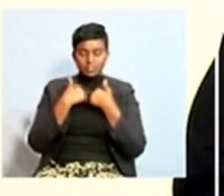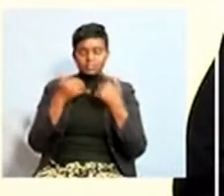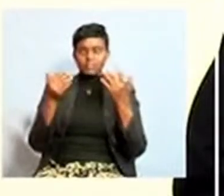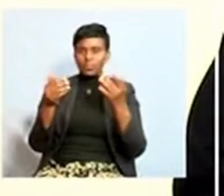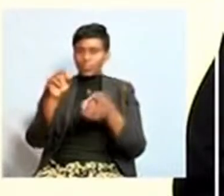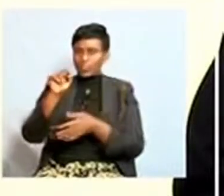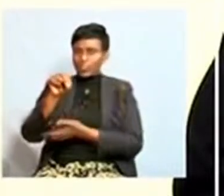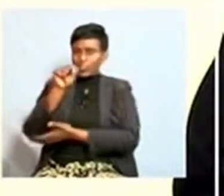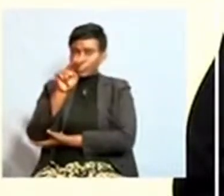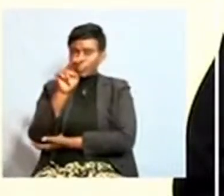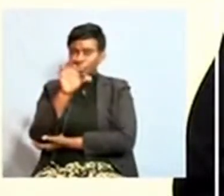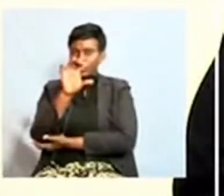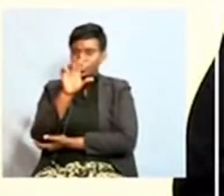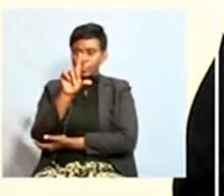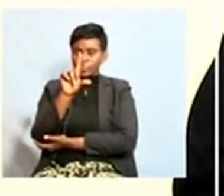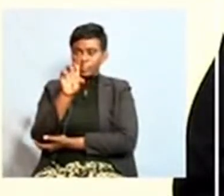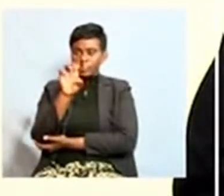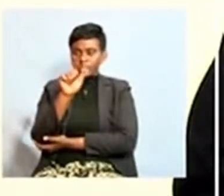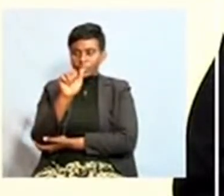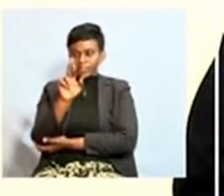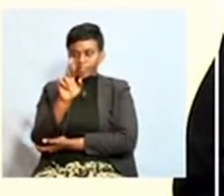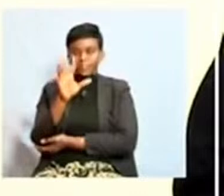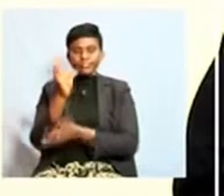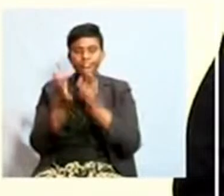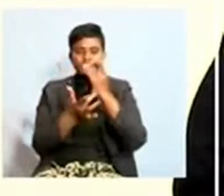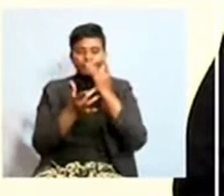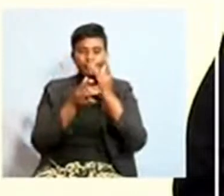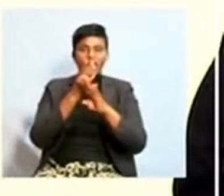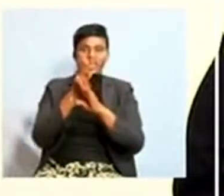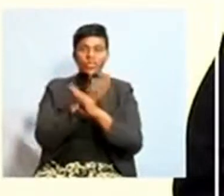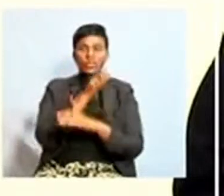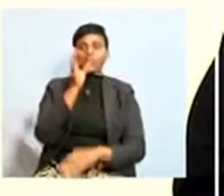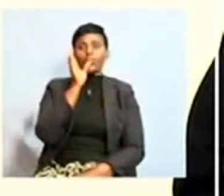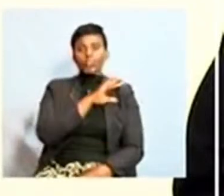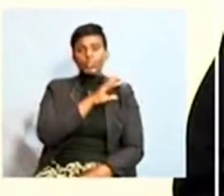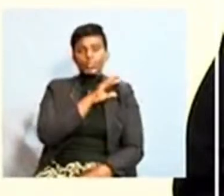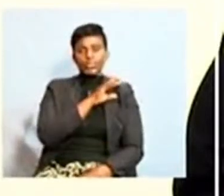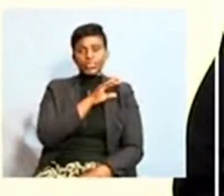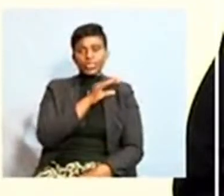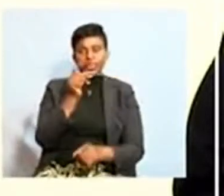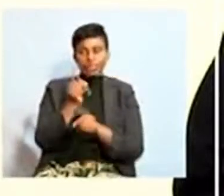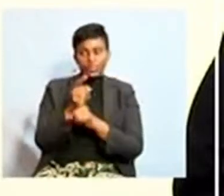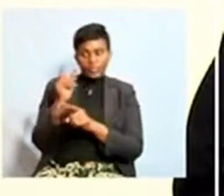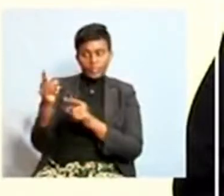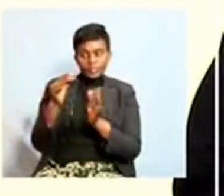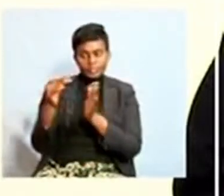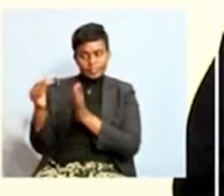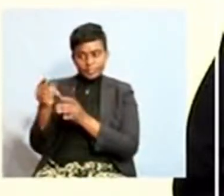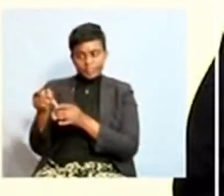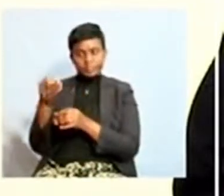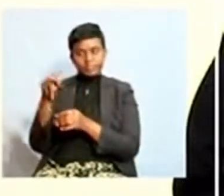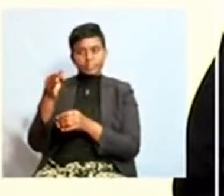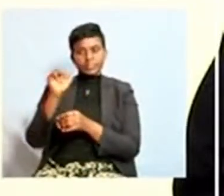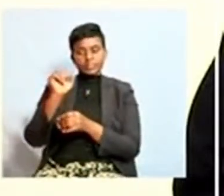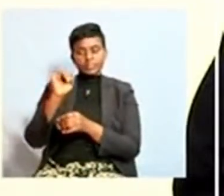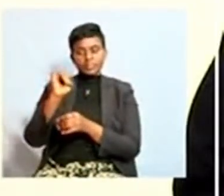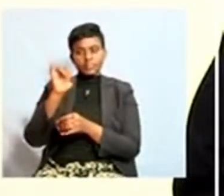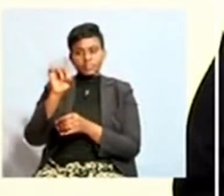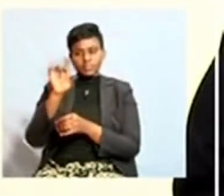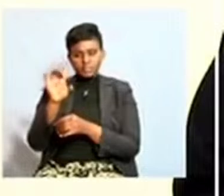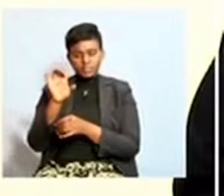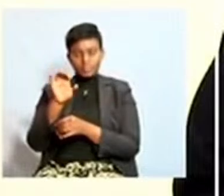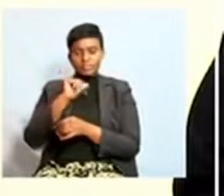nuclear technology before, and from the side of IDC,